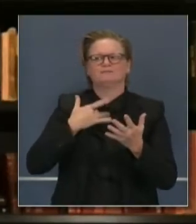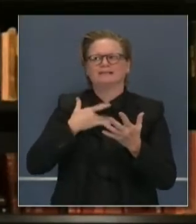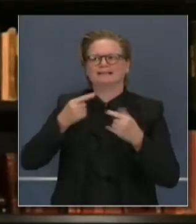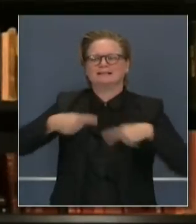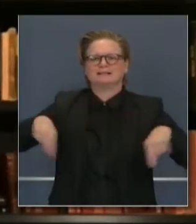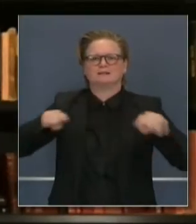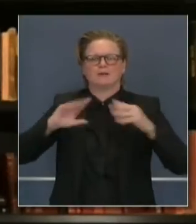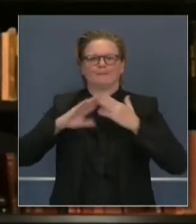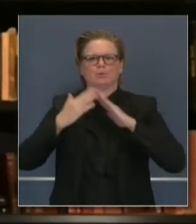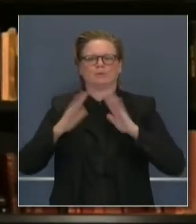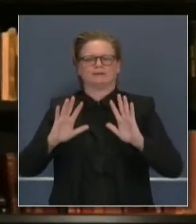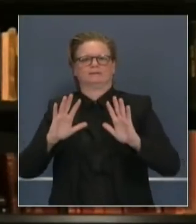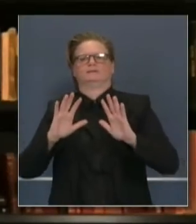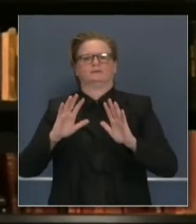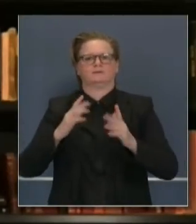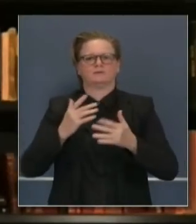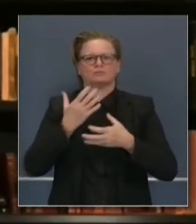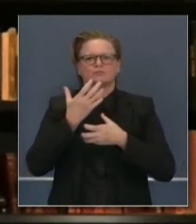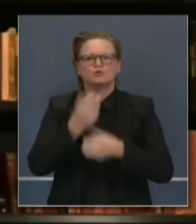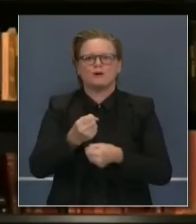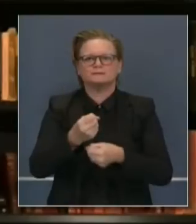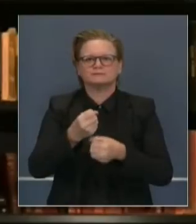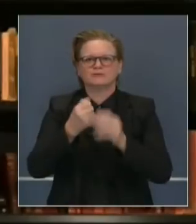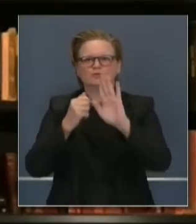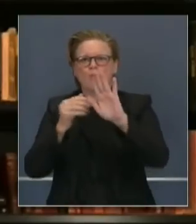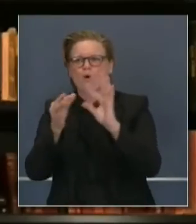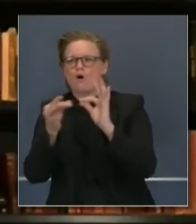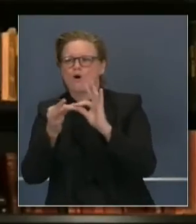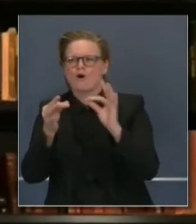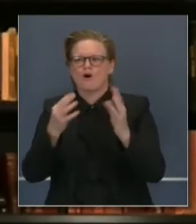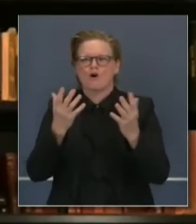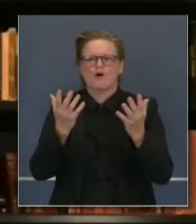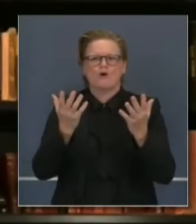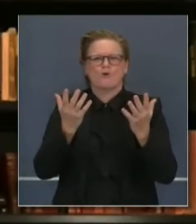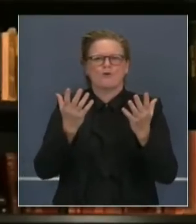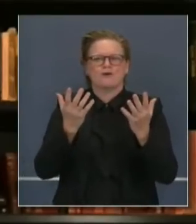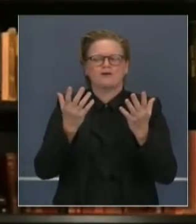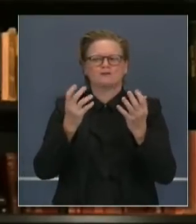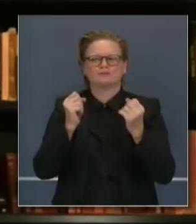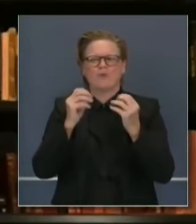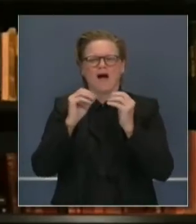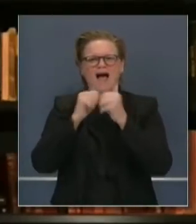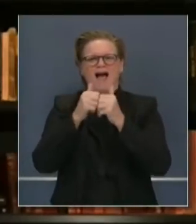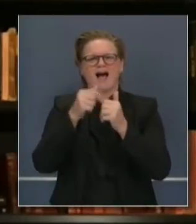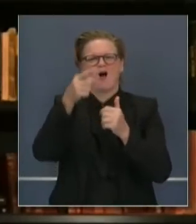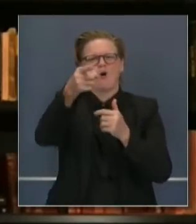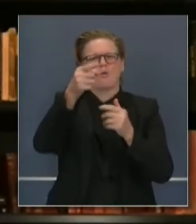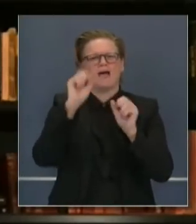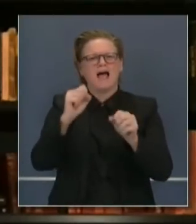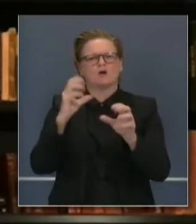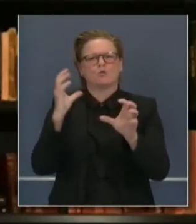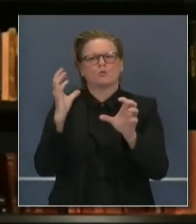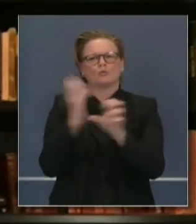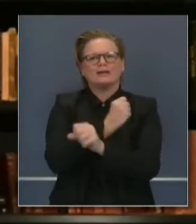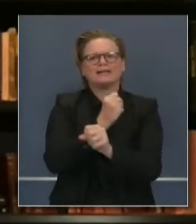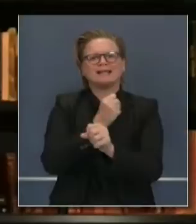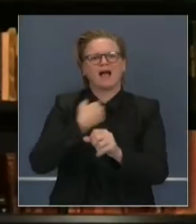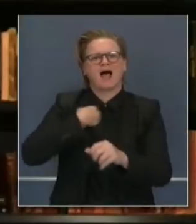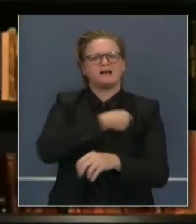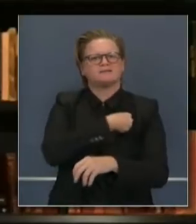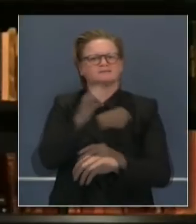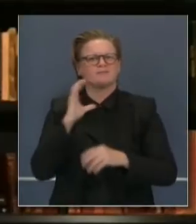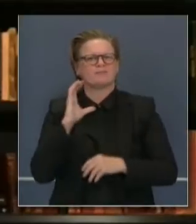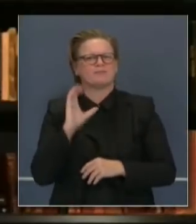people don't follow directives and get sick and spread this virus. What do you have to do to win back those people who just aren't listening to you anymore, or is it too